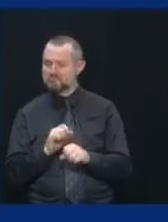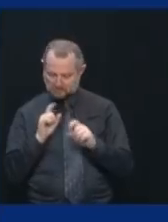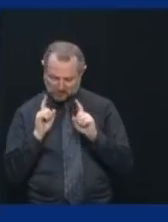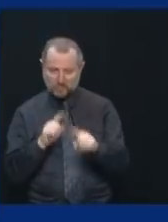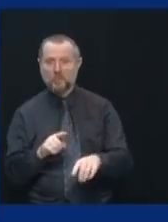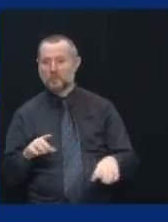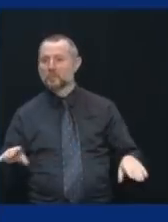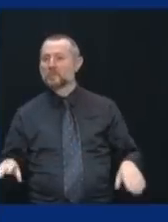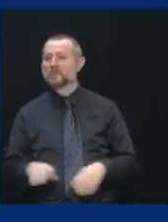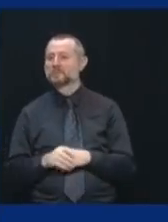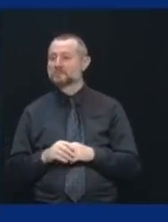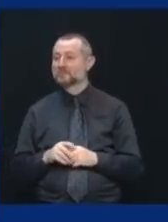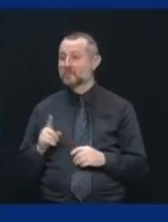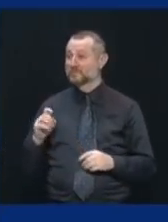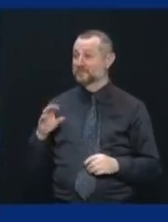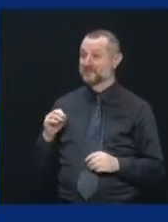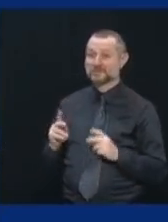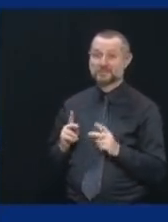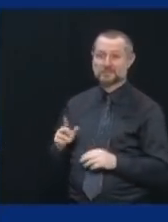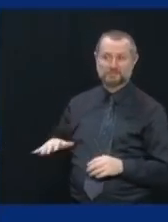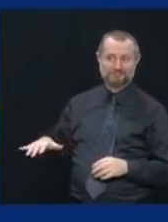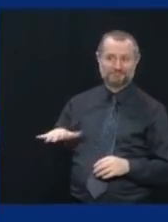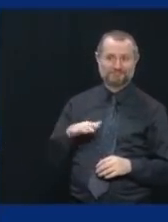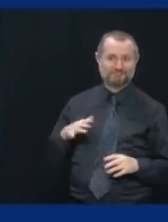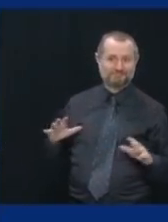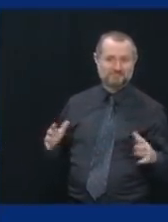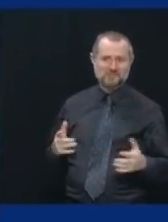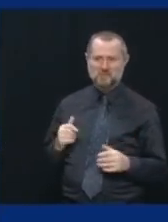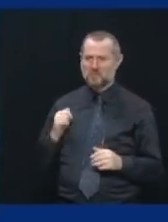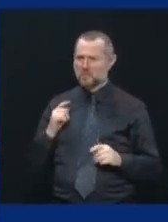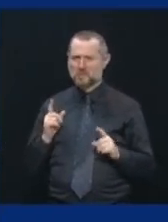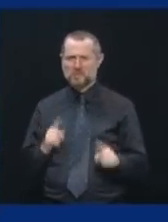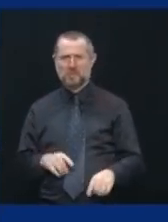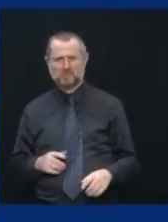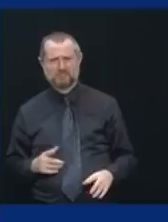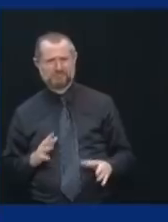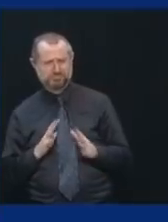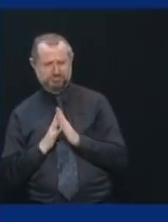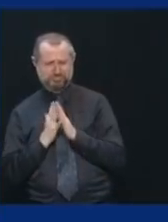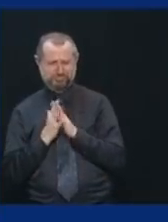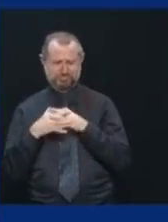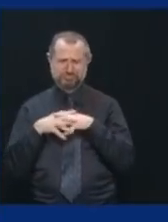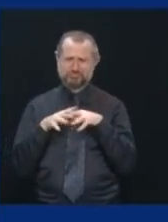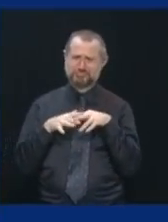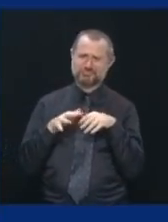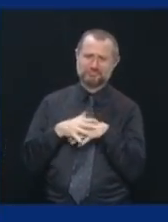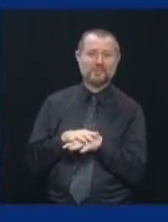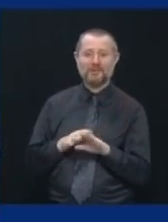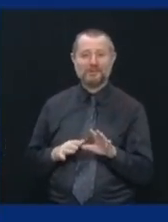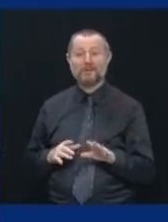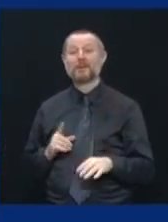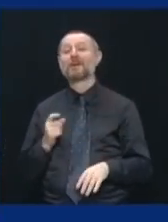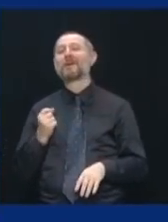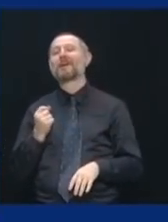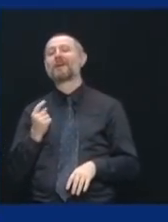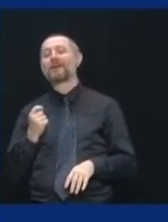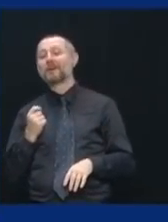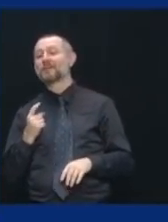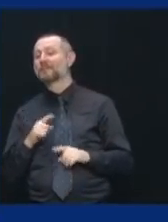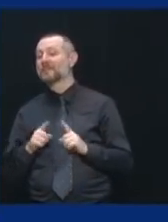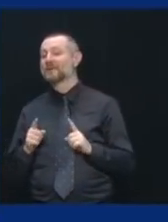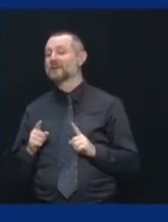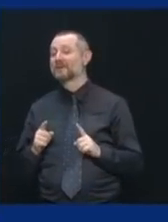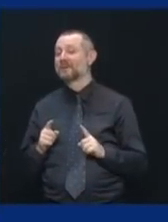150 people to a wedding now. Who wants to go stand in the middle of 150 people? But if you say